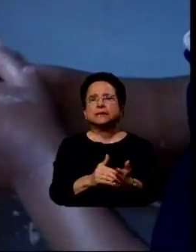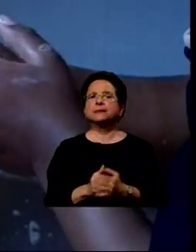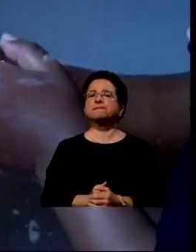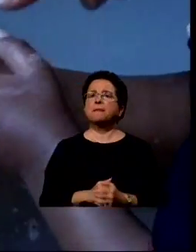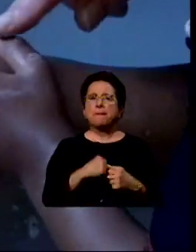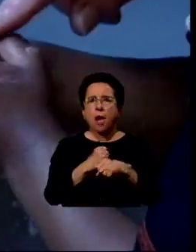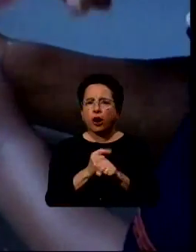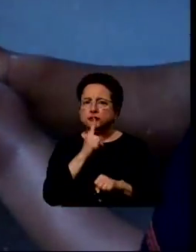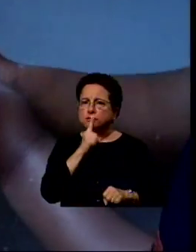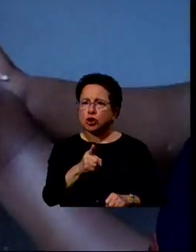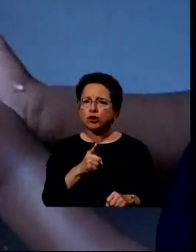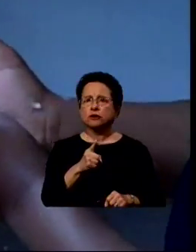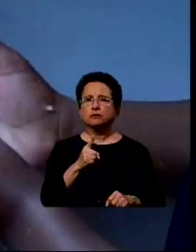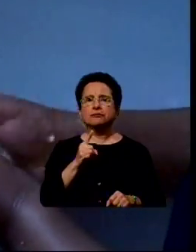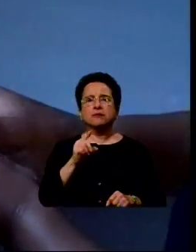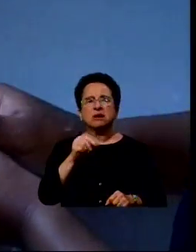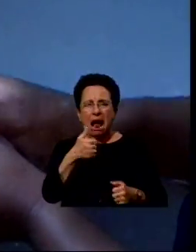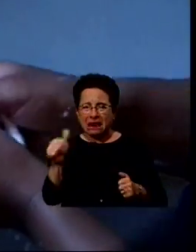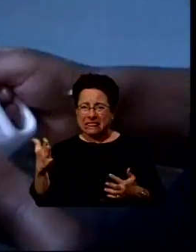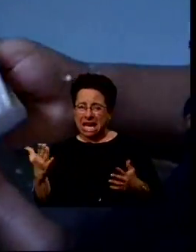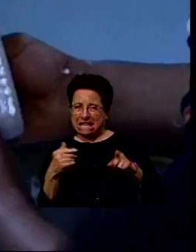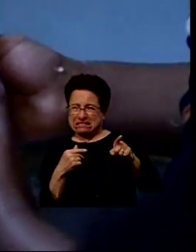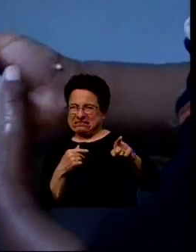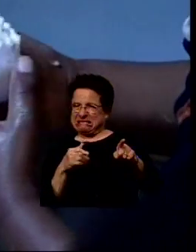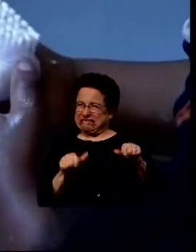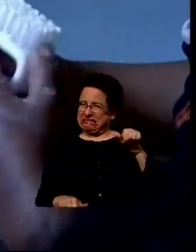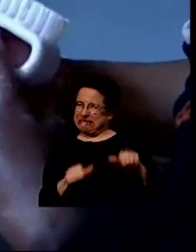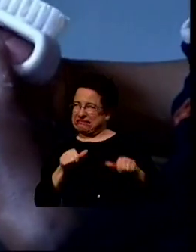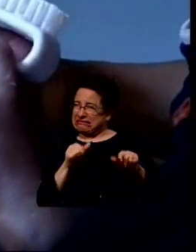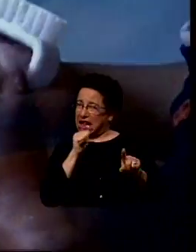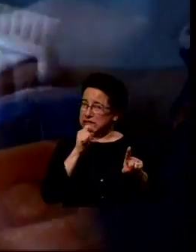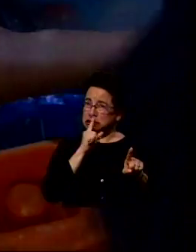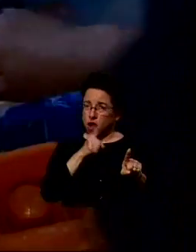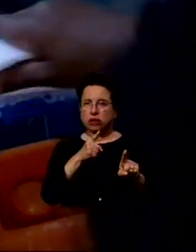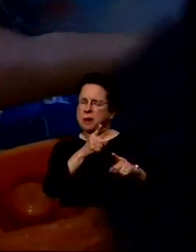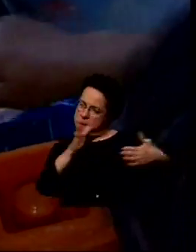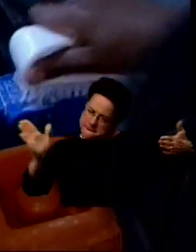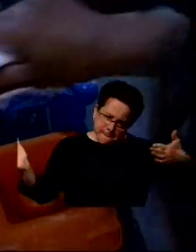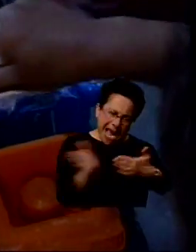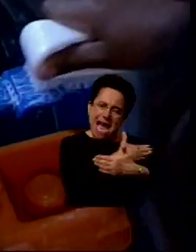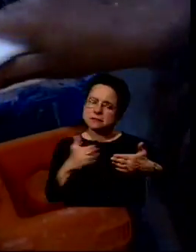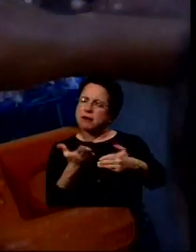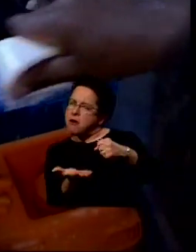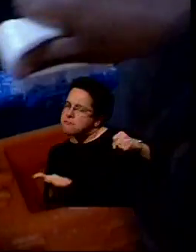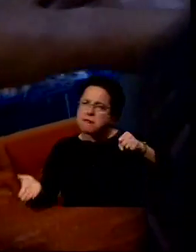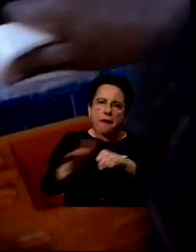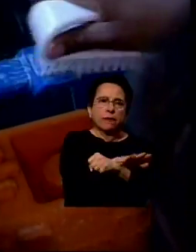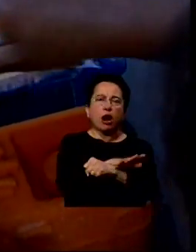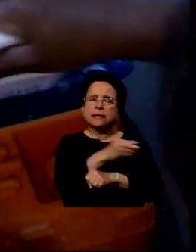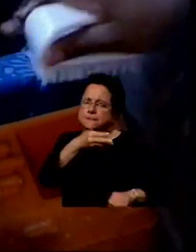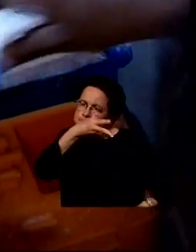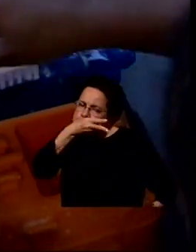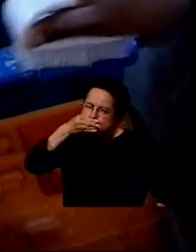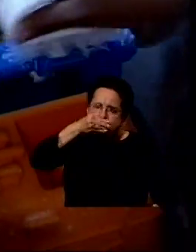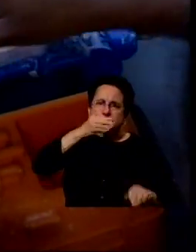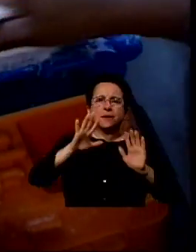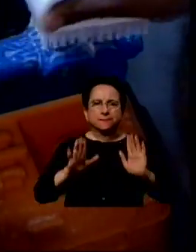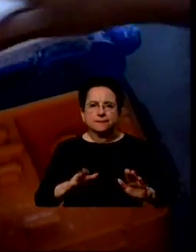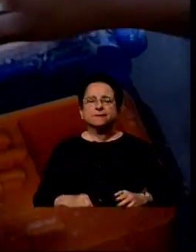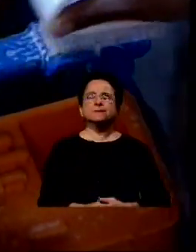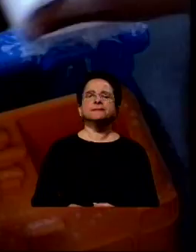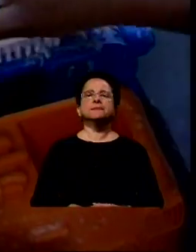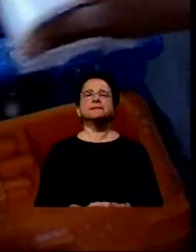hands frequently, that you're washing their hands for them when they're babies, and that any free paint, anything